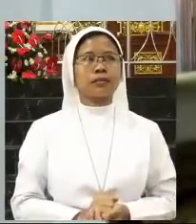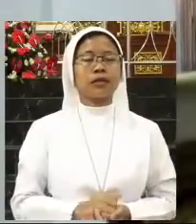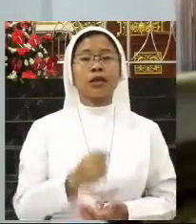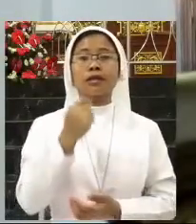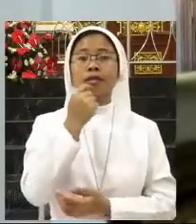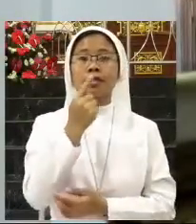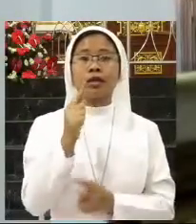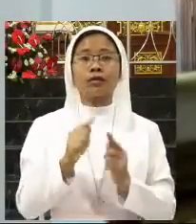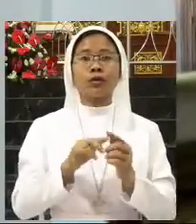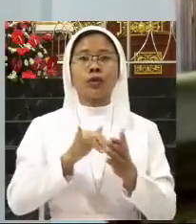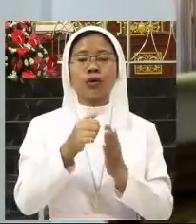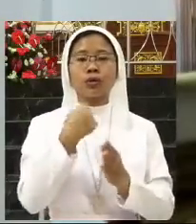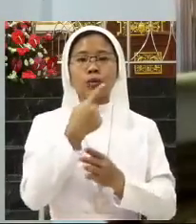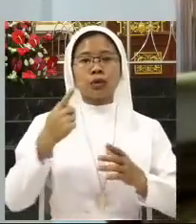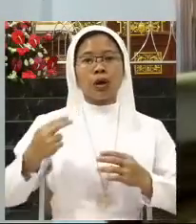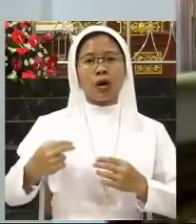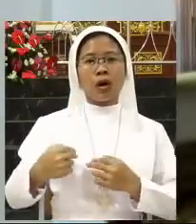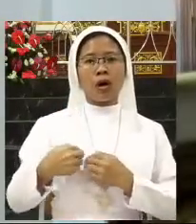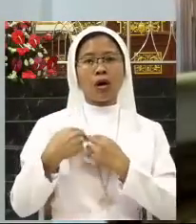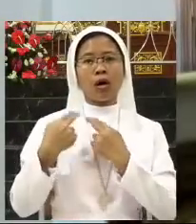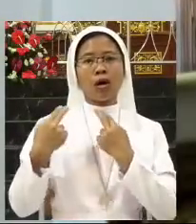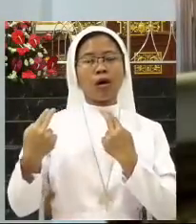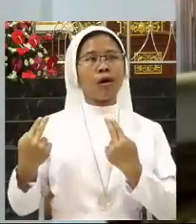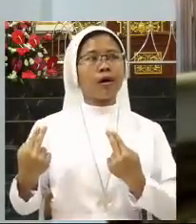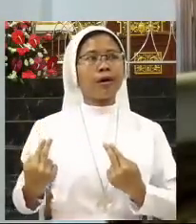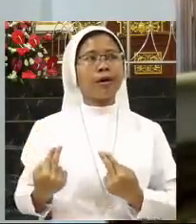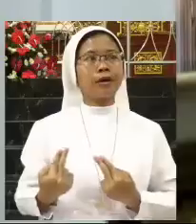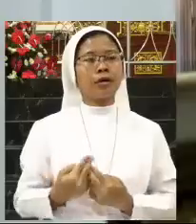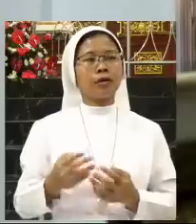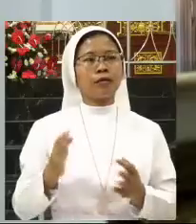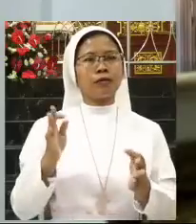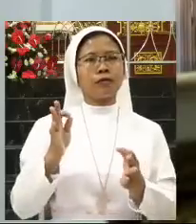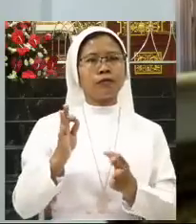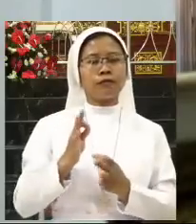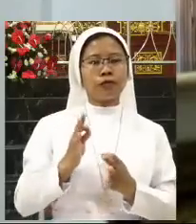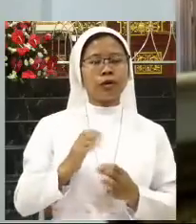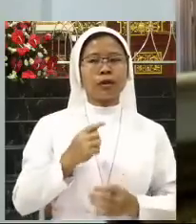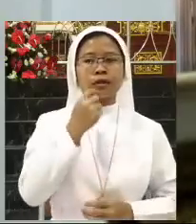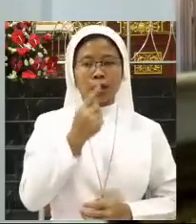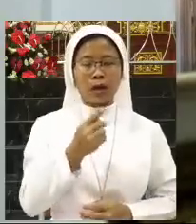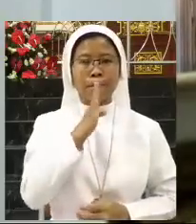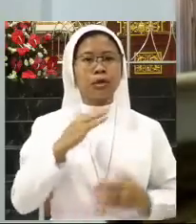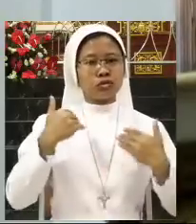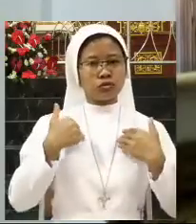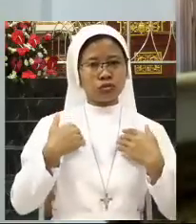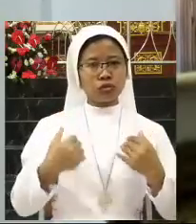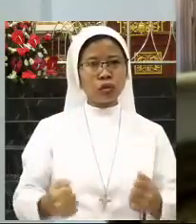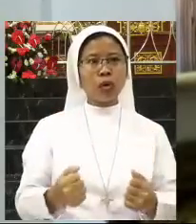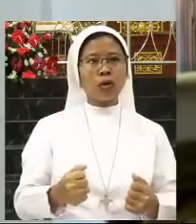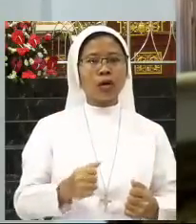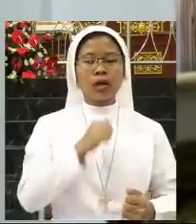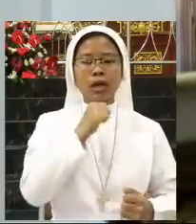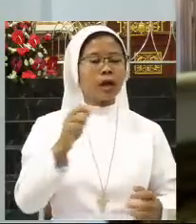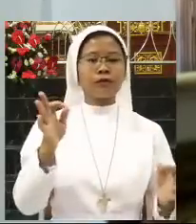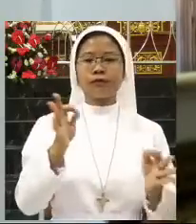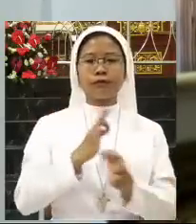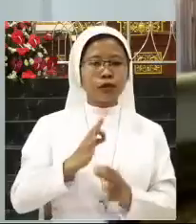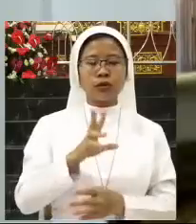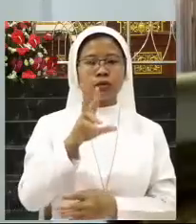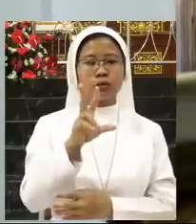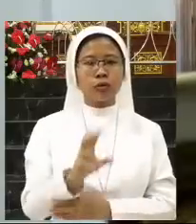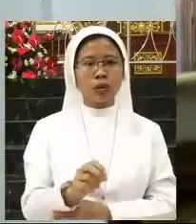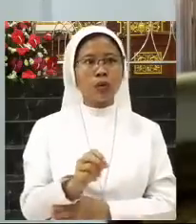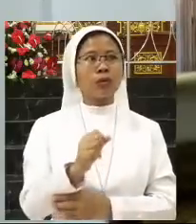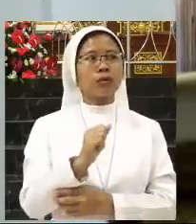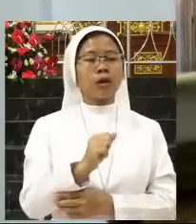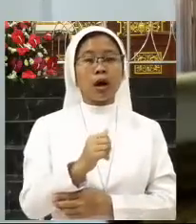to those whose hearts are frightened, be strong, fear not. Here